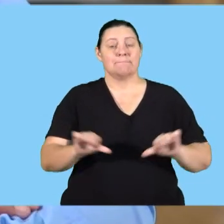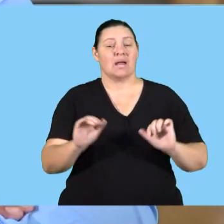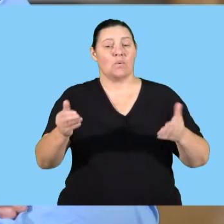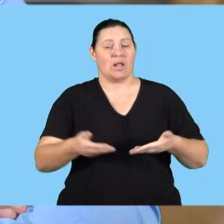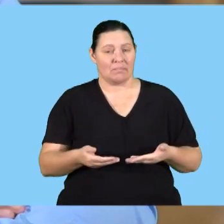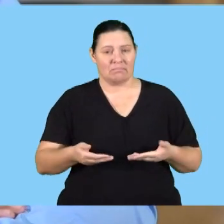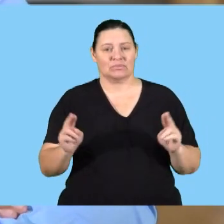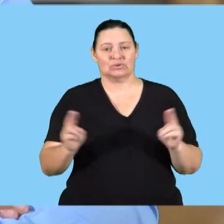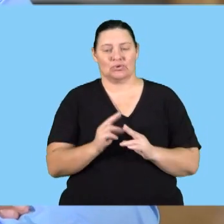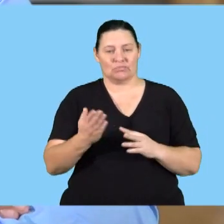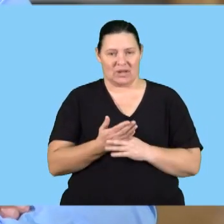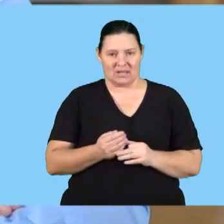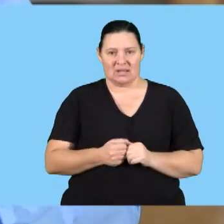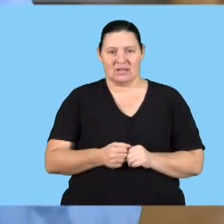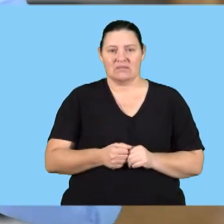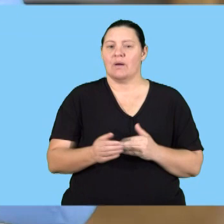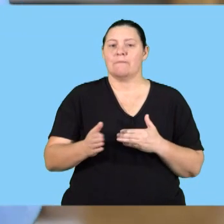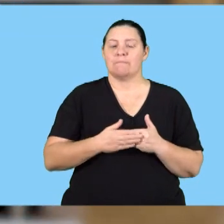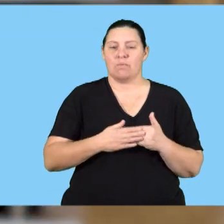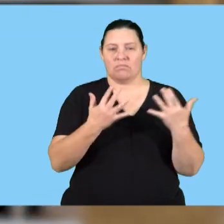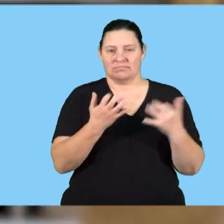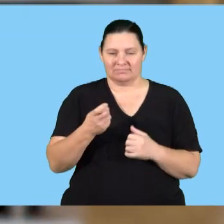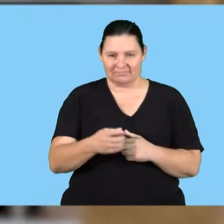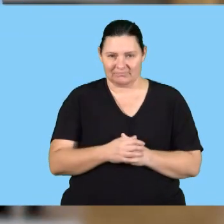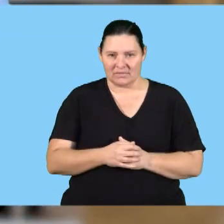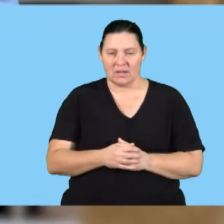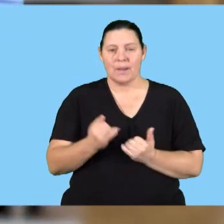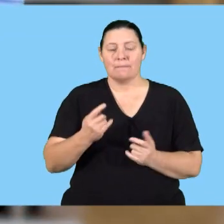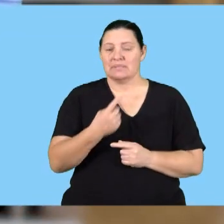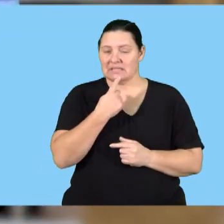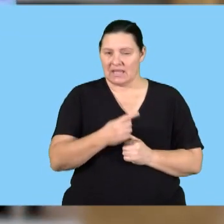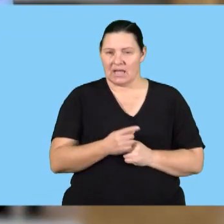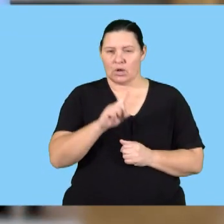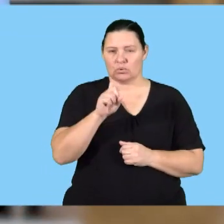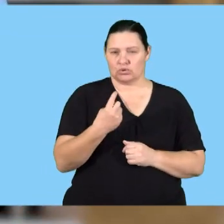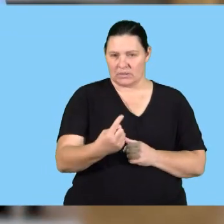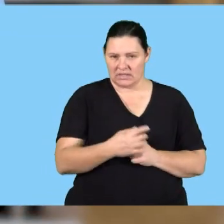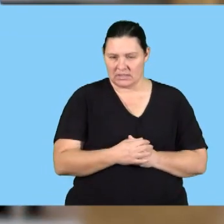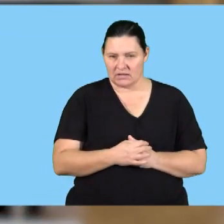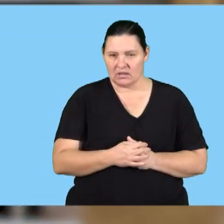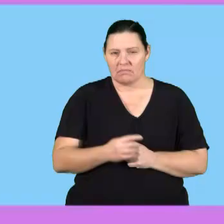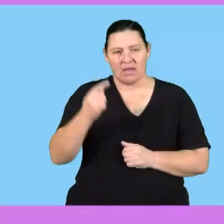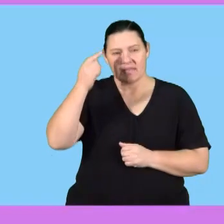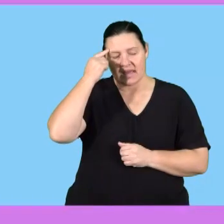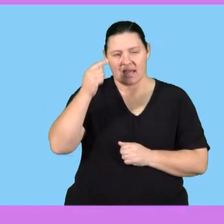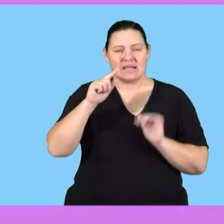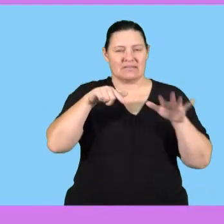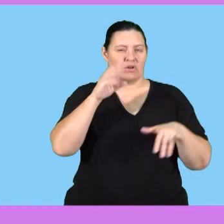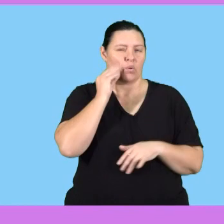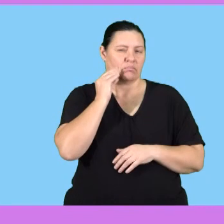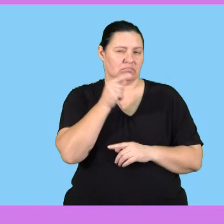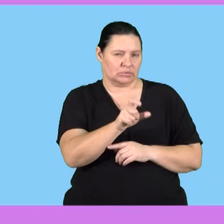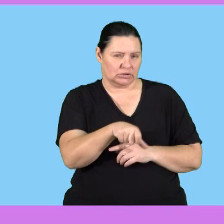Okay guys, welcome back after that short break. Let us continue with more sums. So now I'm saying here question 1. Consider